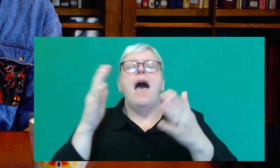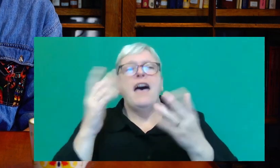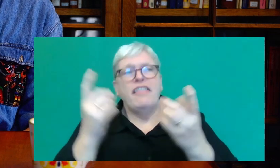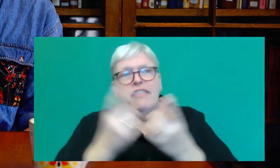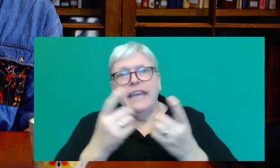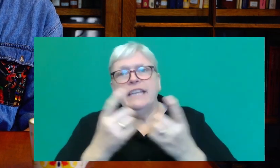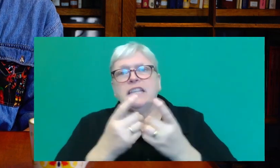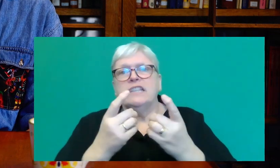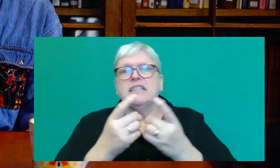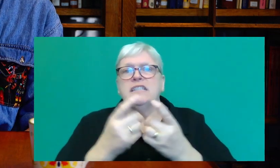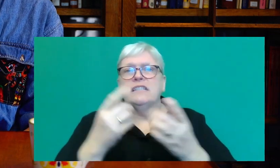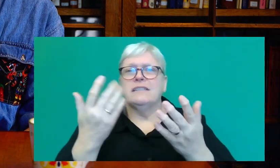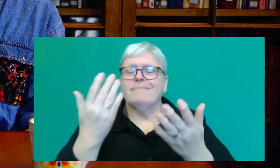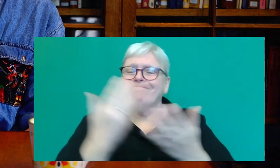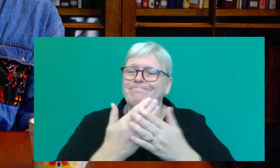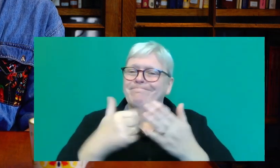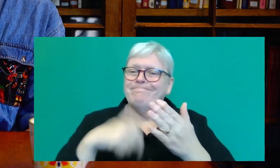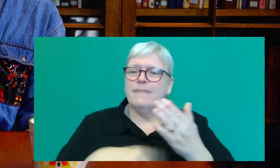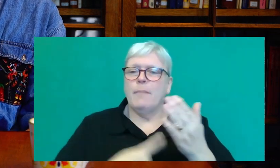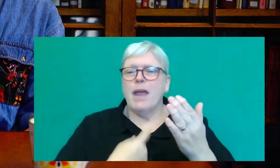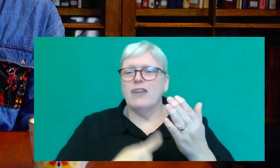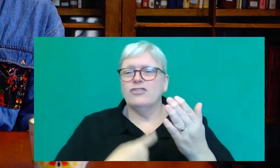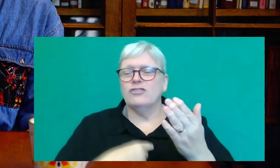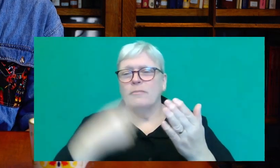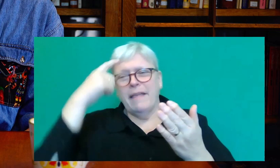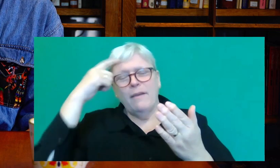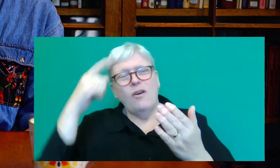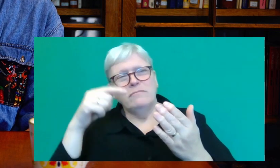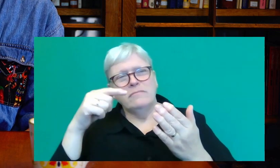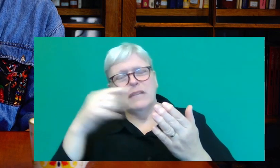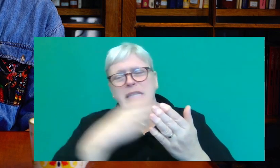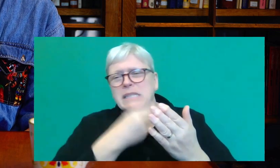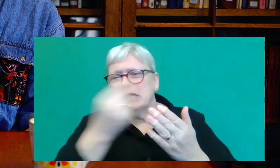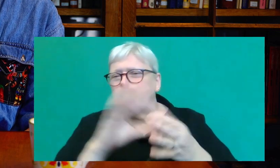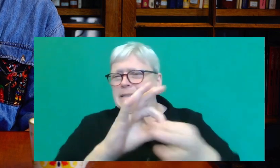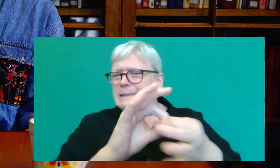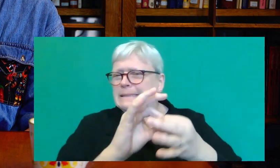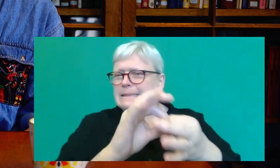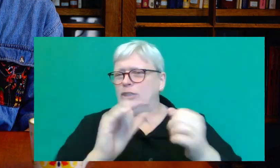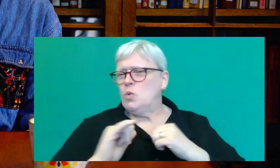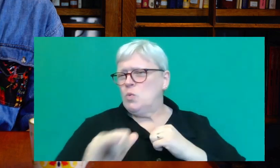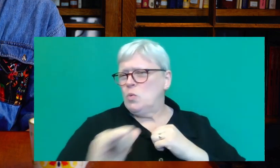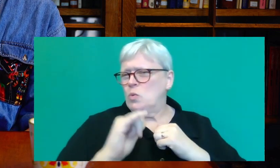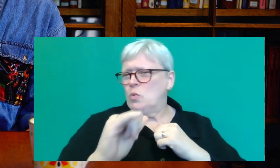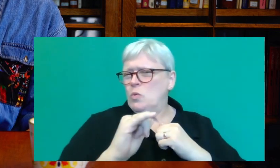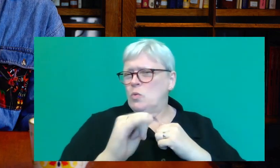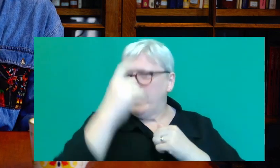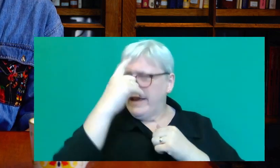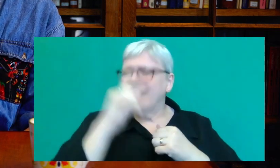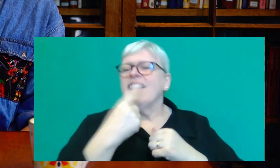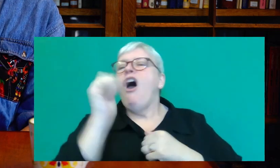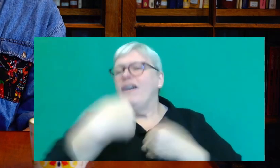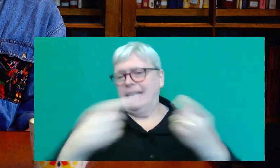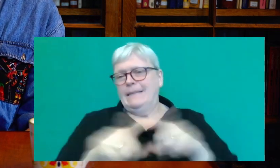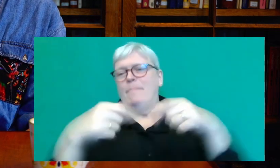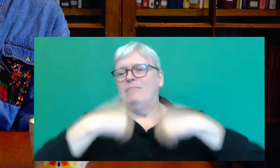deeply personal, but I thought, is there a universality here? Is somebody reading this going to be able to say, oh, me too. Like that